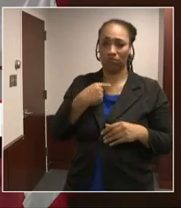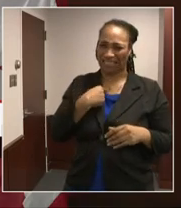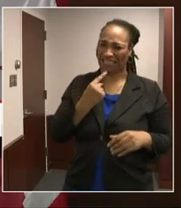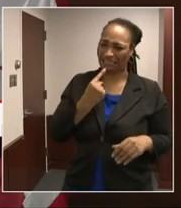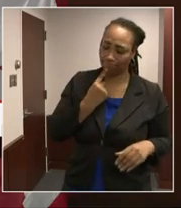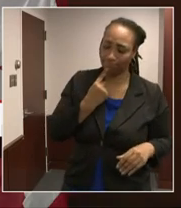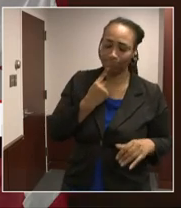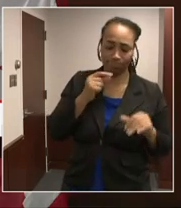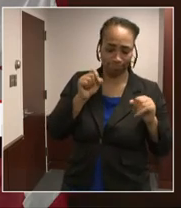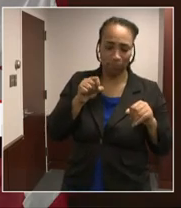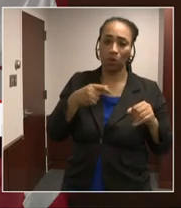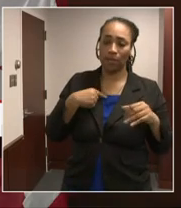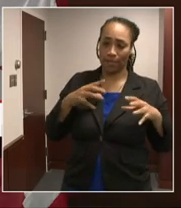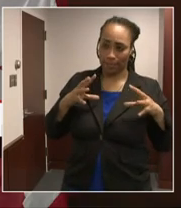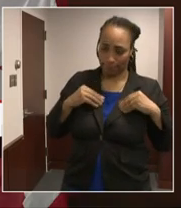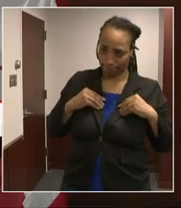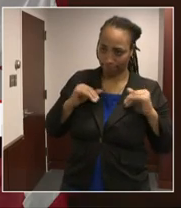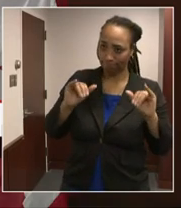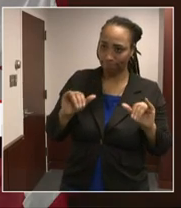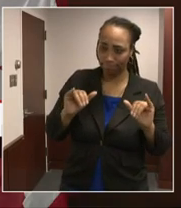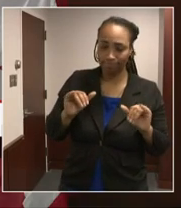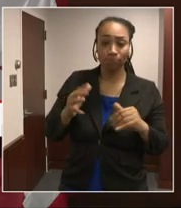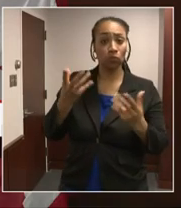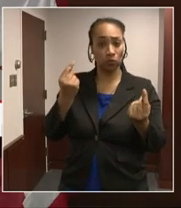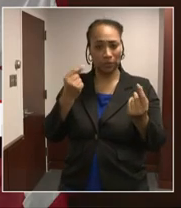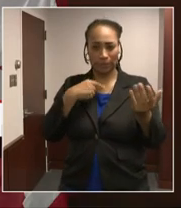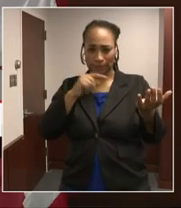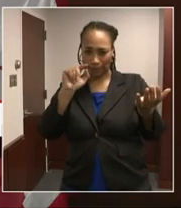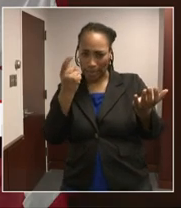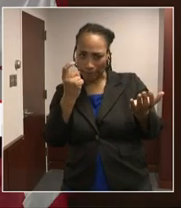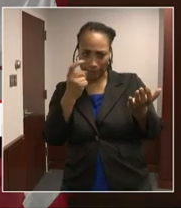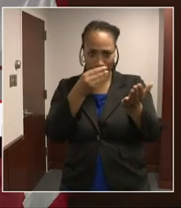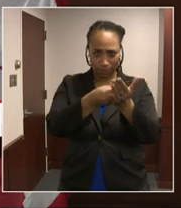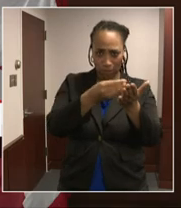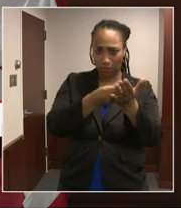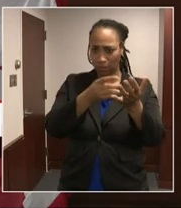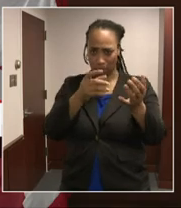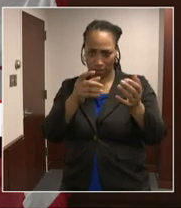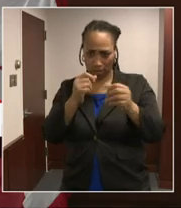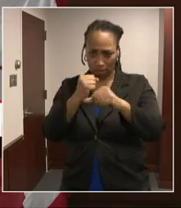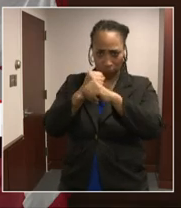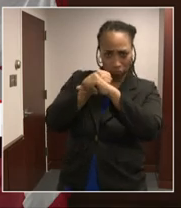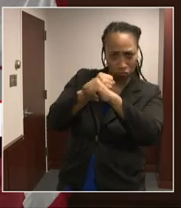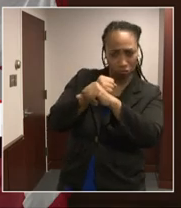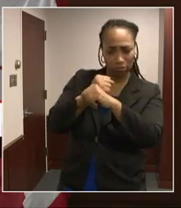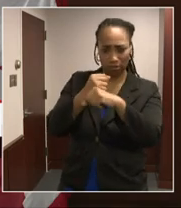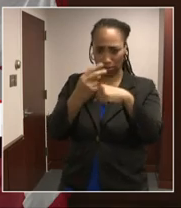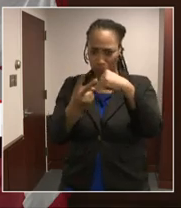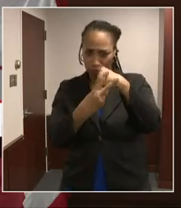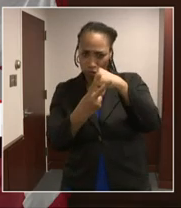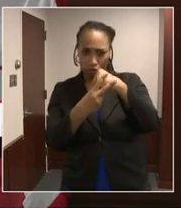safeguard tax dollars and get those much needed services delivered in the community.